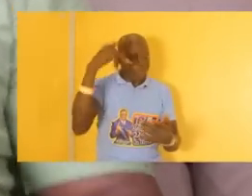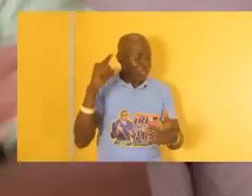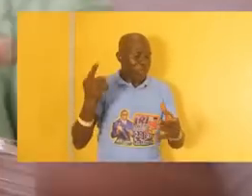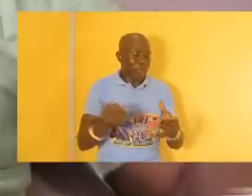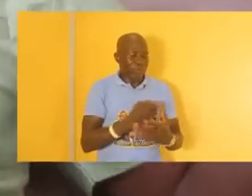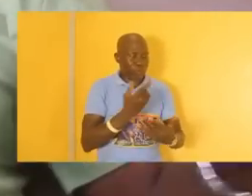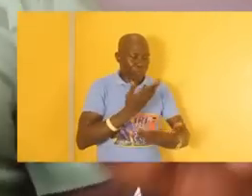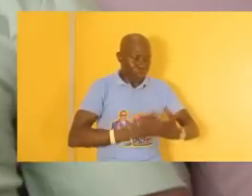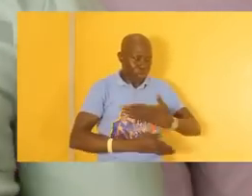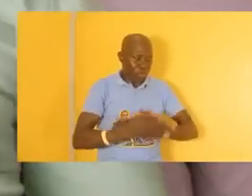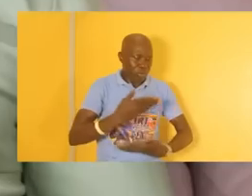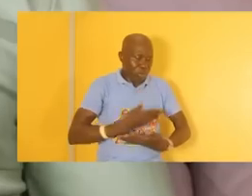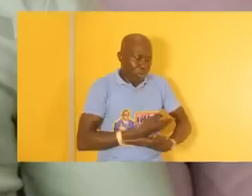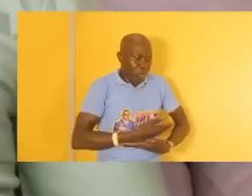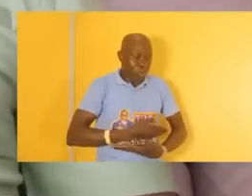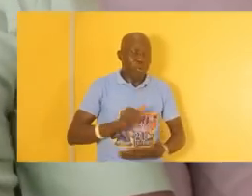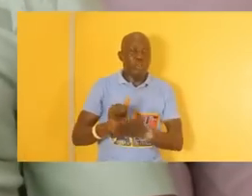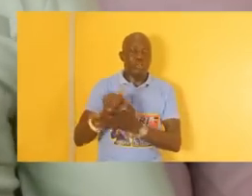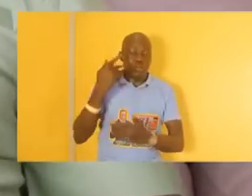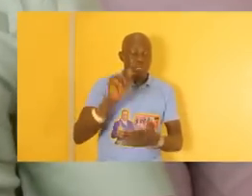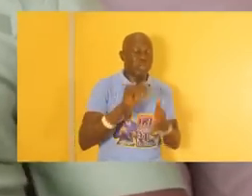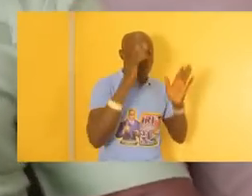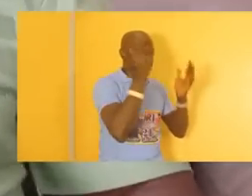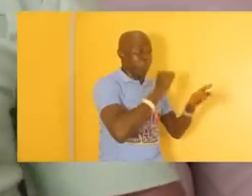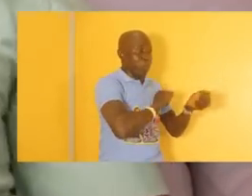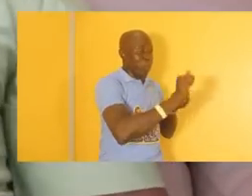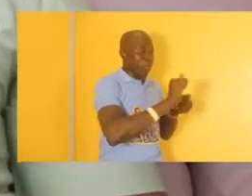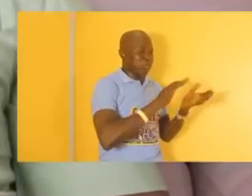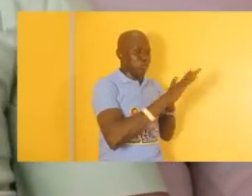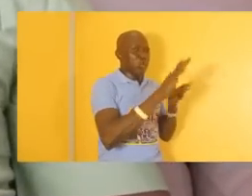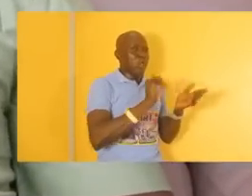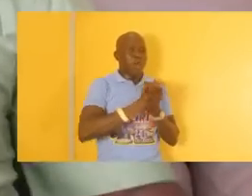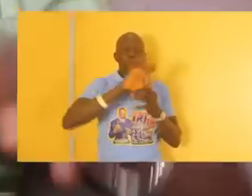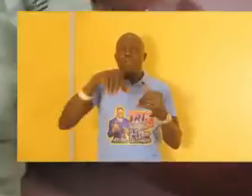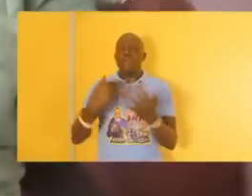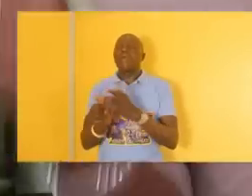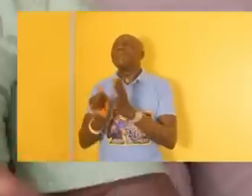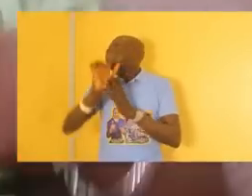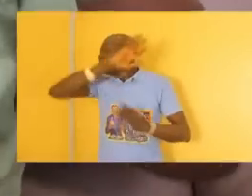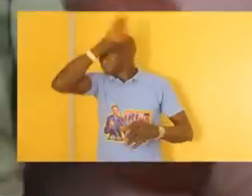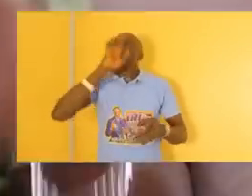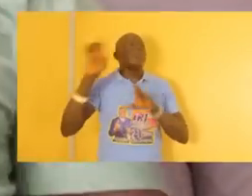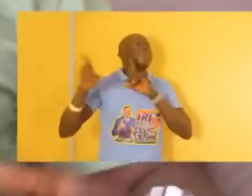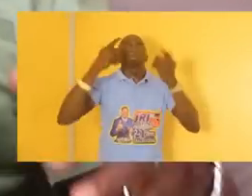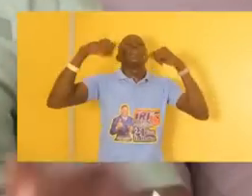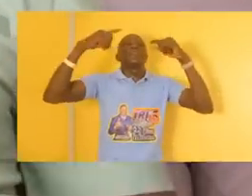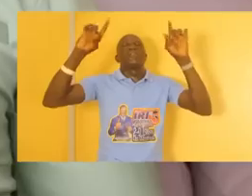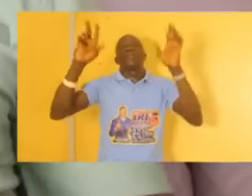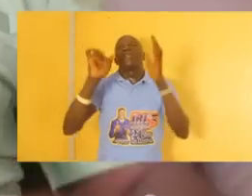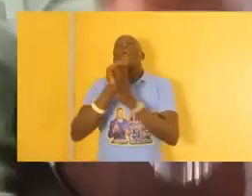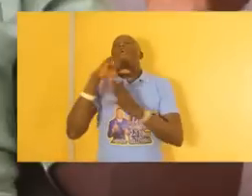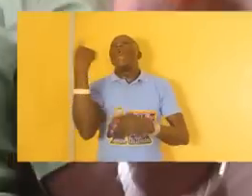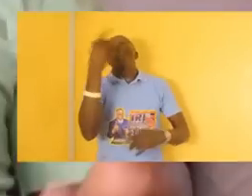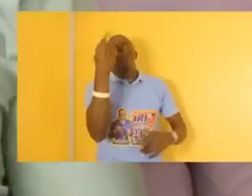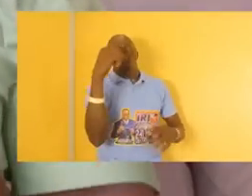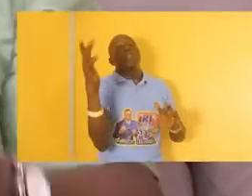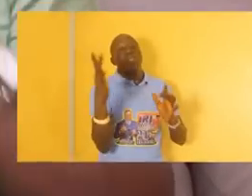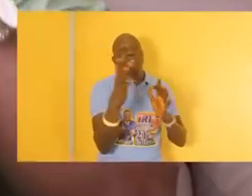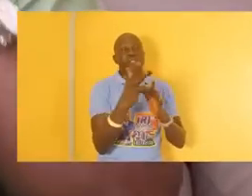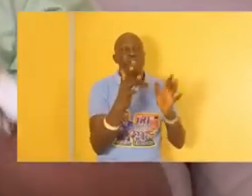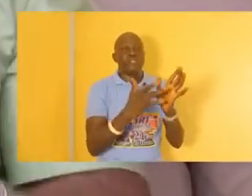on it to destroy such covenants. Go and look at the firstborn. From the generation of